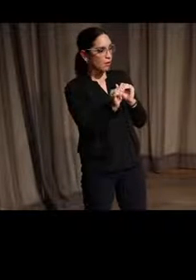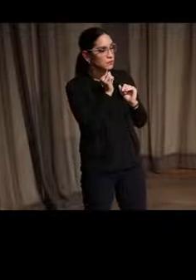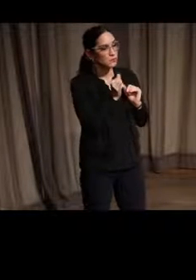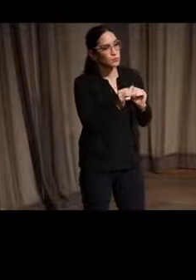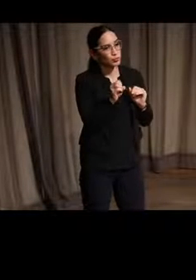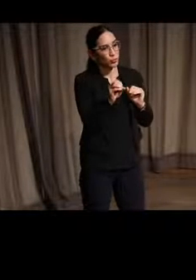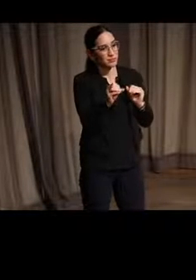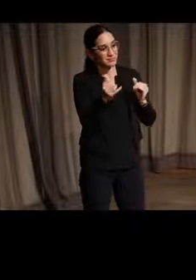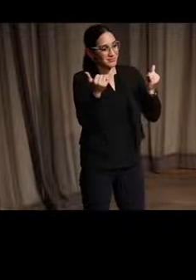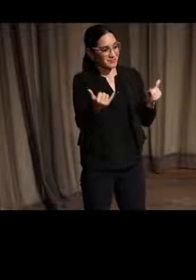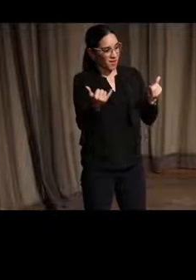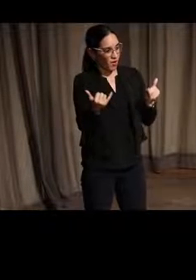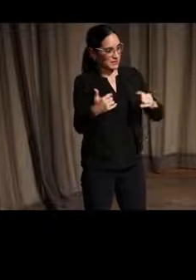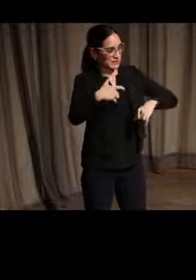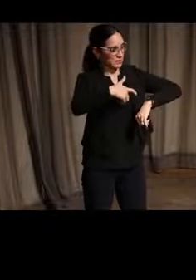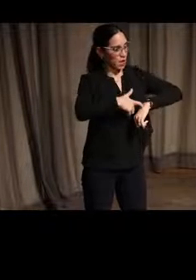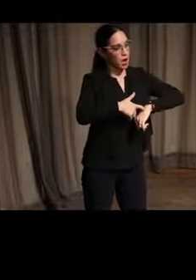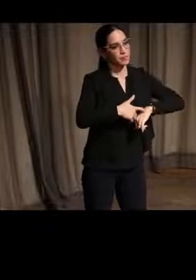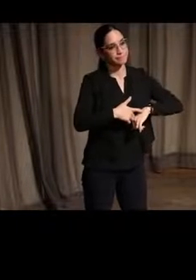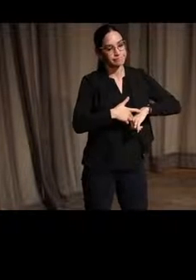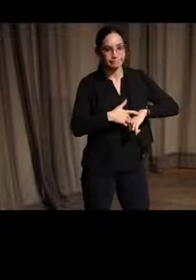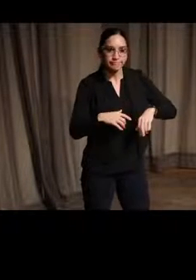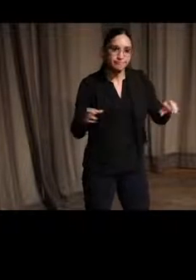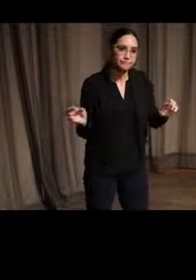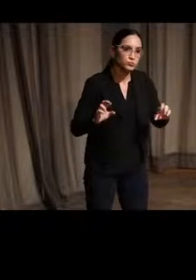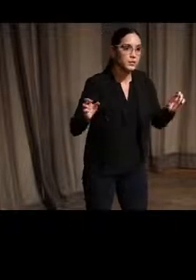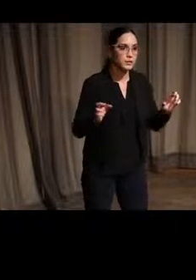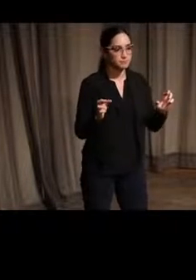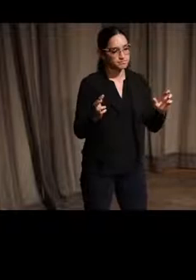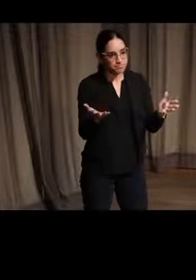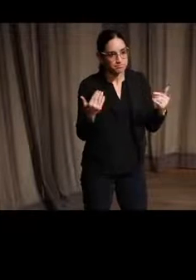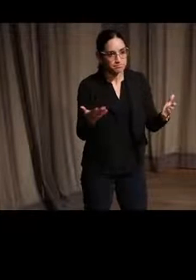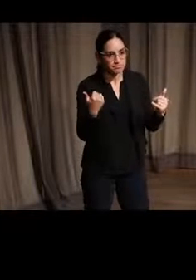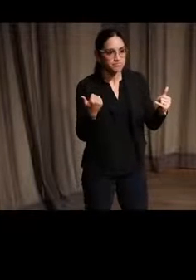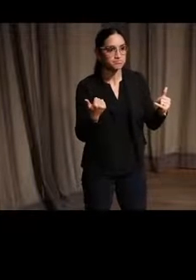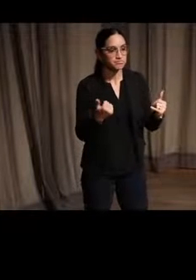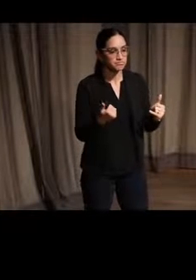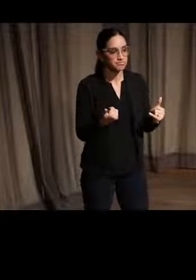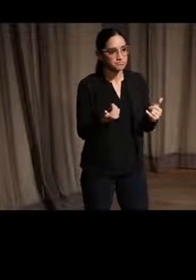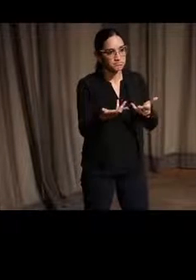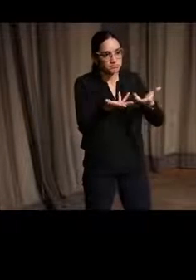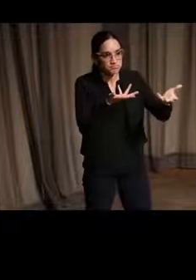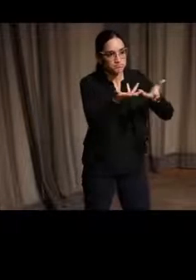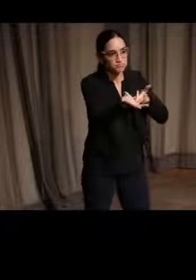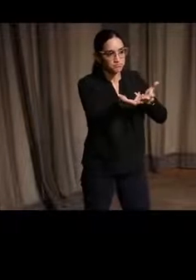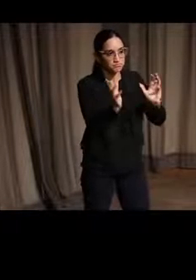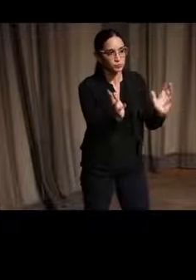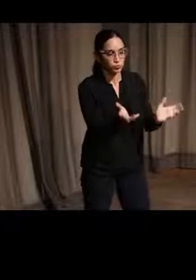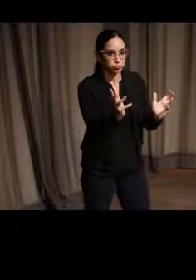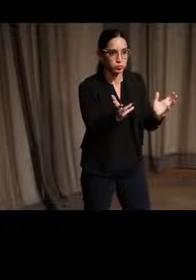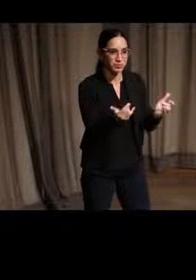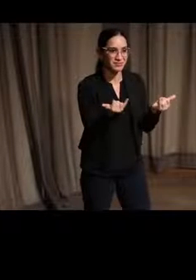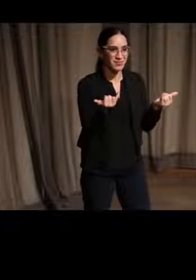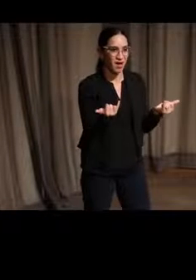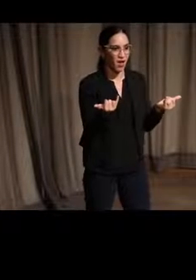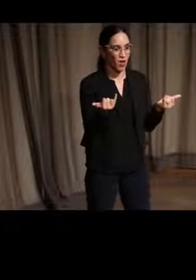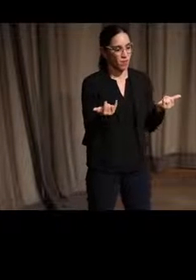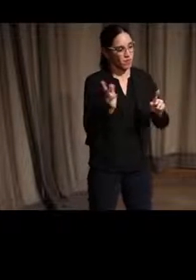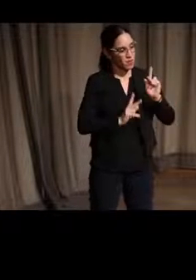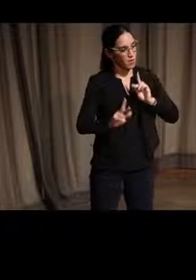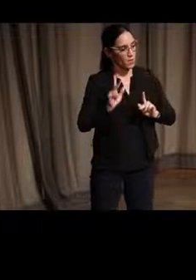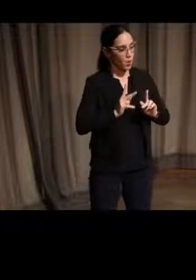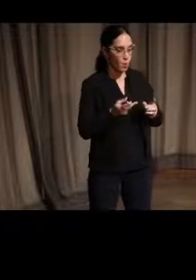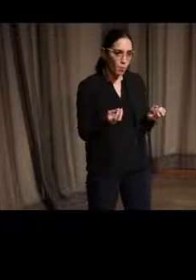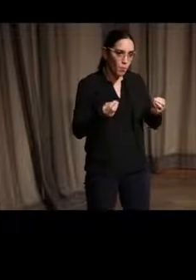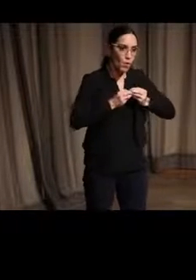that some would even consider to be embarrassing or shameful to talk about. I think that the moment that we open up the dialogue and that more women